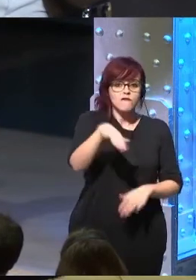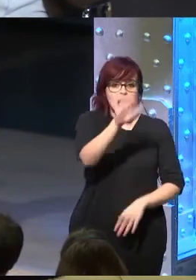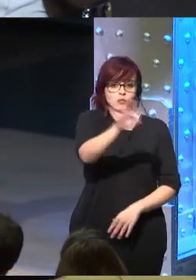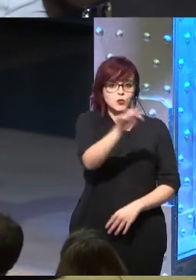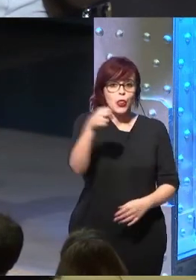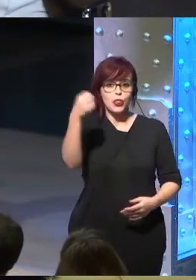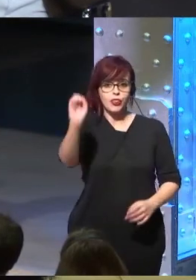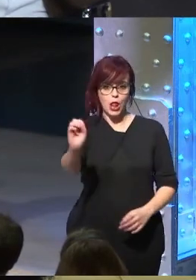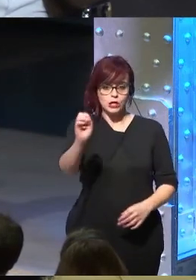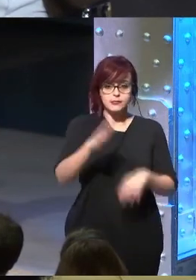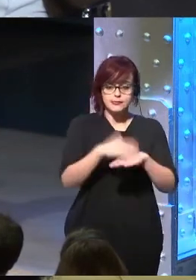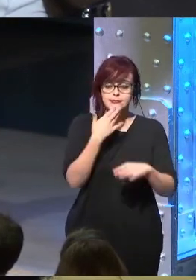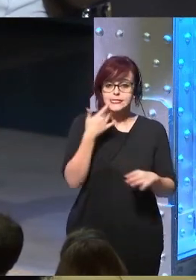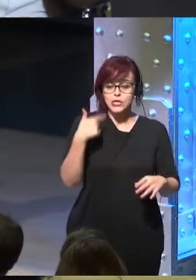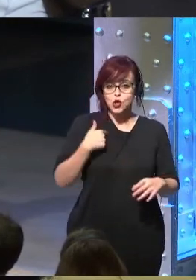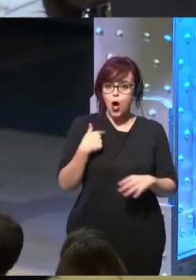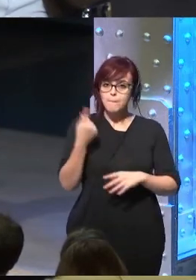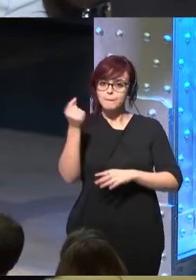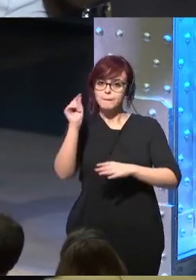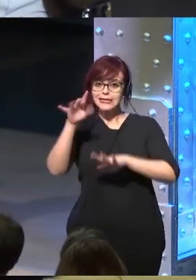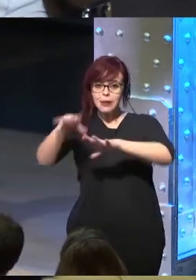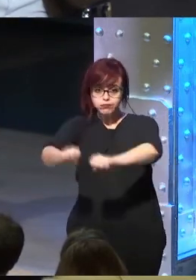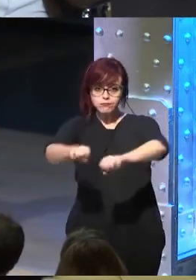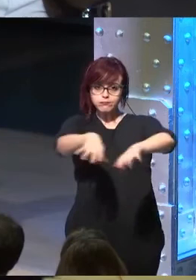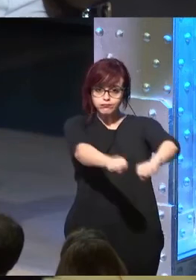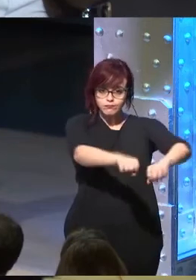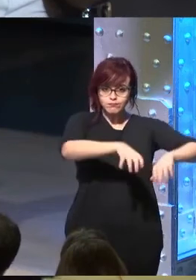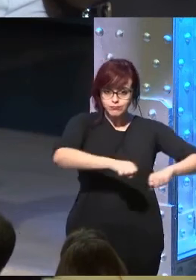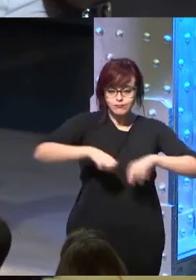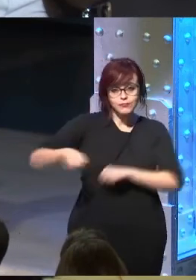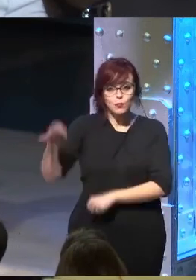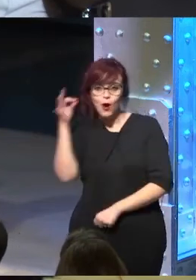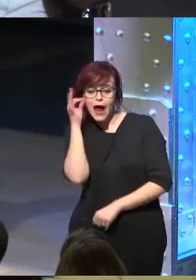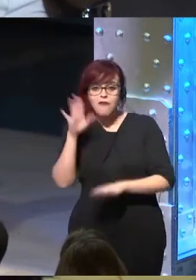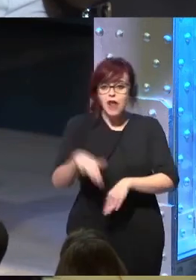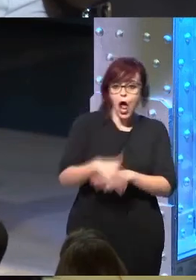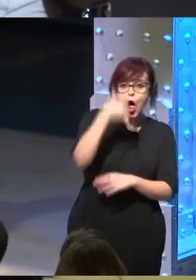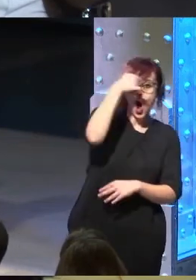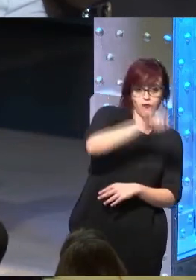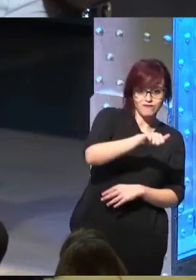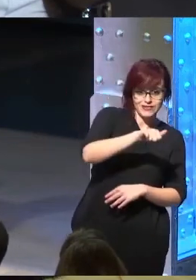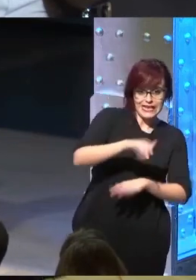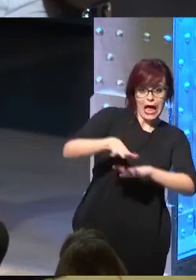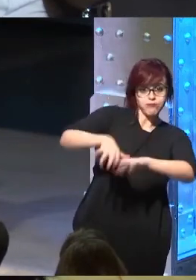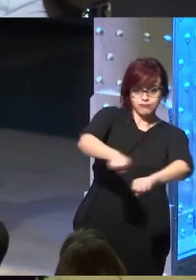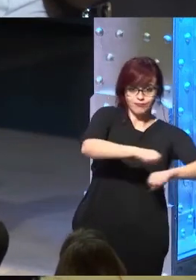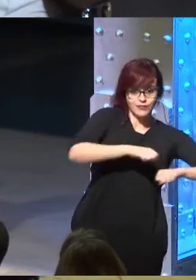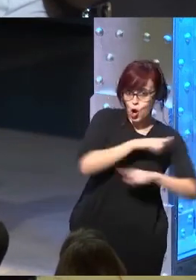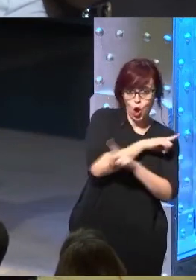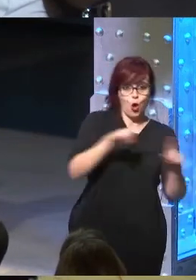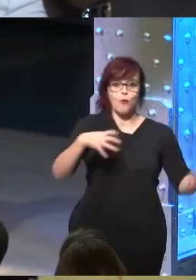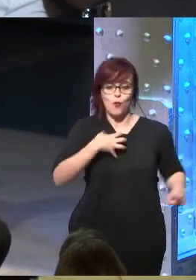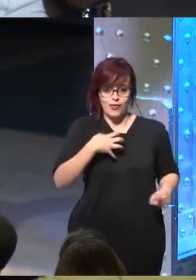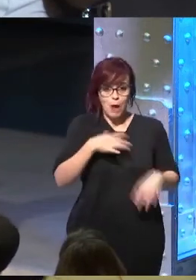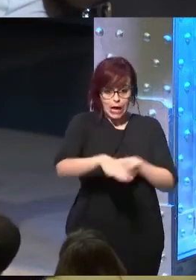don't. It seems to me that we have to re-examine that kind of sense of